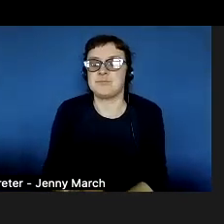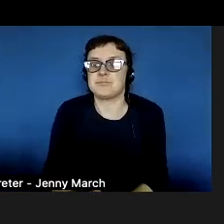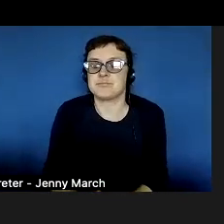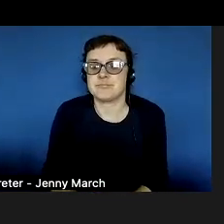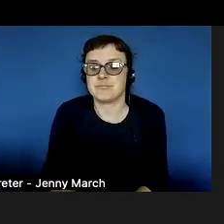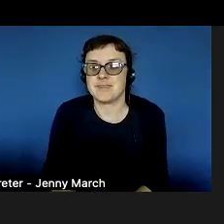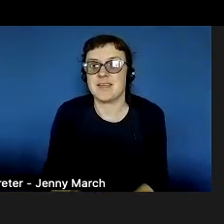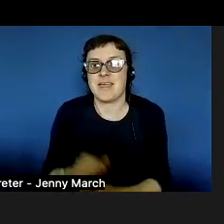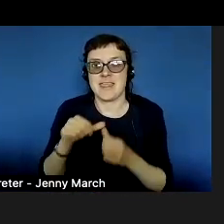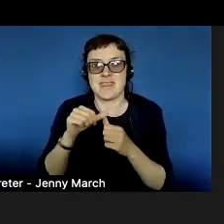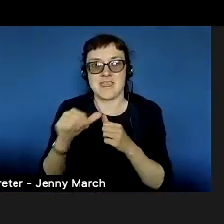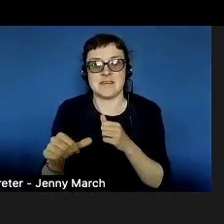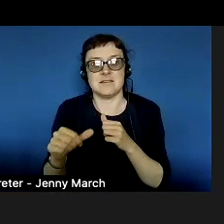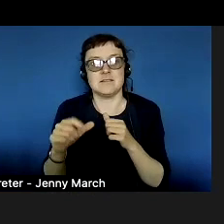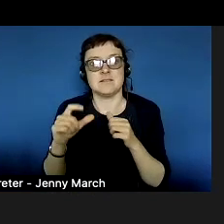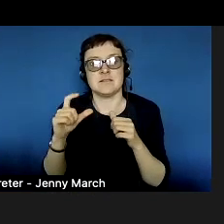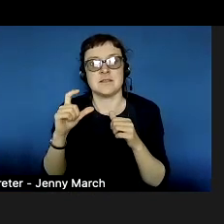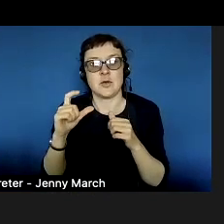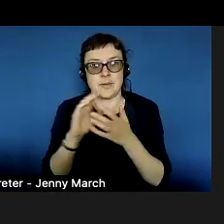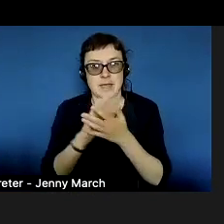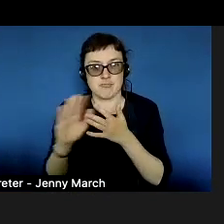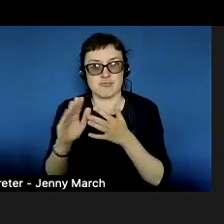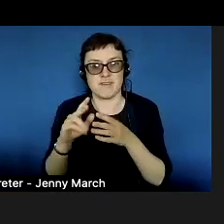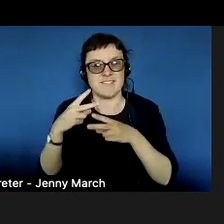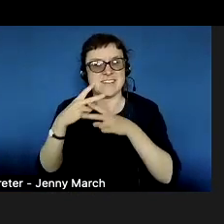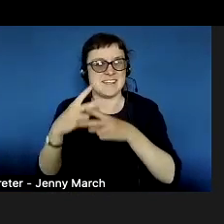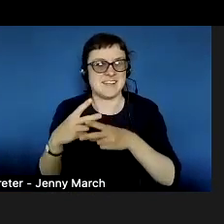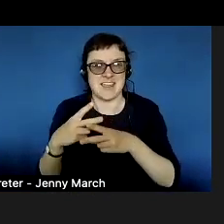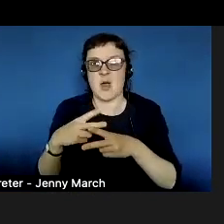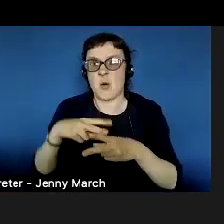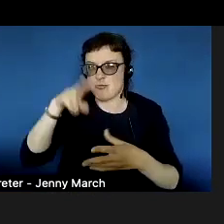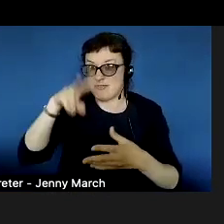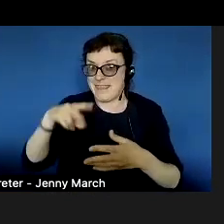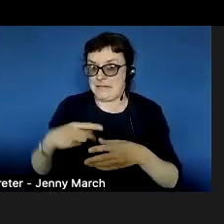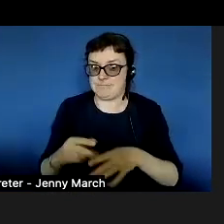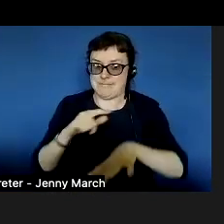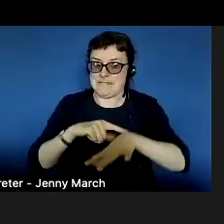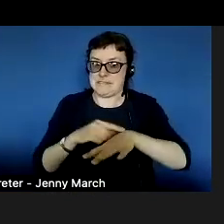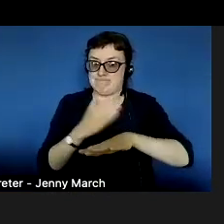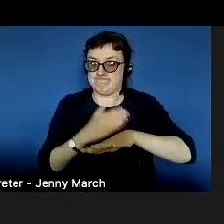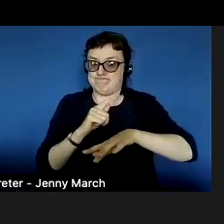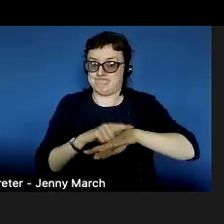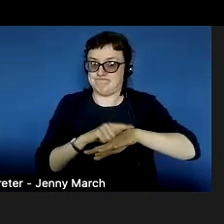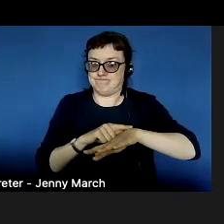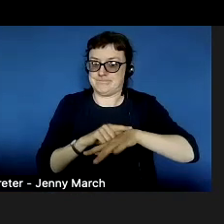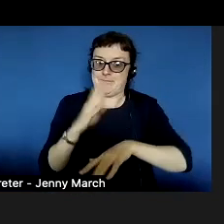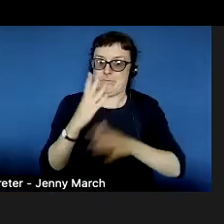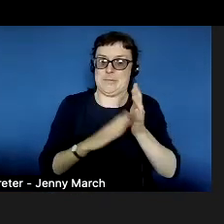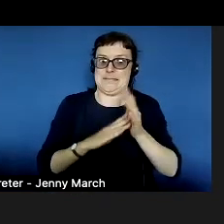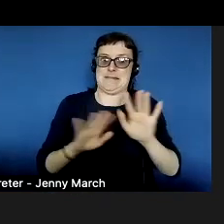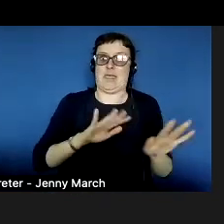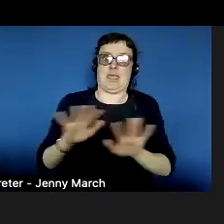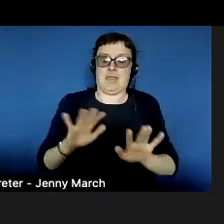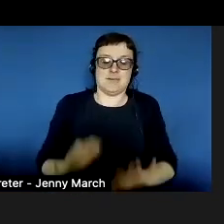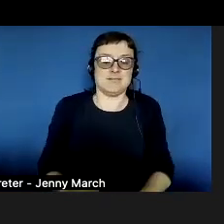Yeah, then we had Colin and Hambrook come and visit. I'm just gonna go really quick because I think we've got like 4 minutes left. Probably okay. Do we? I know.